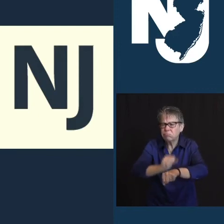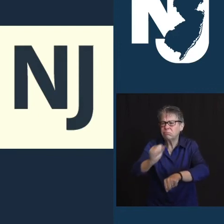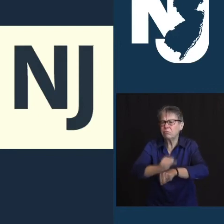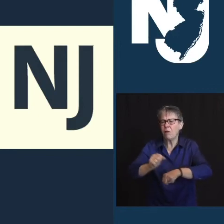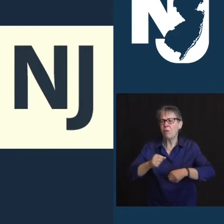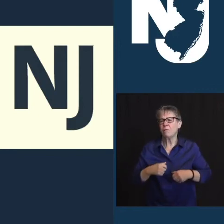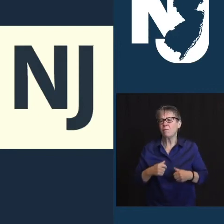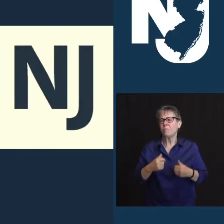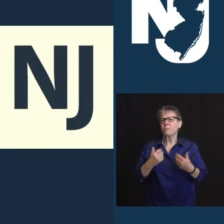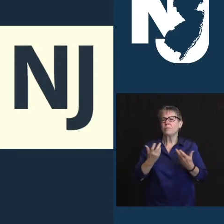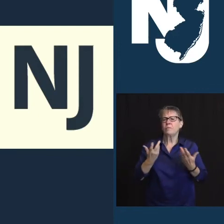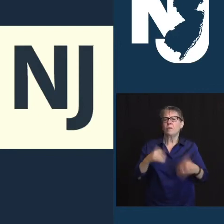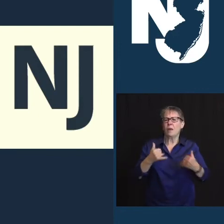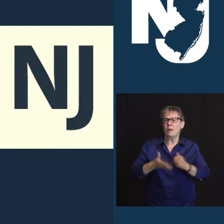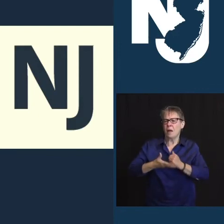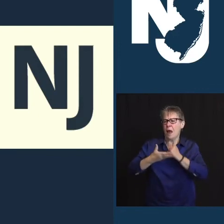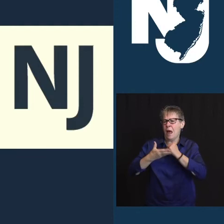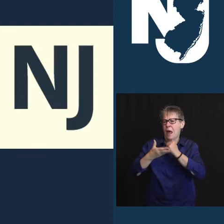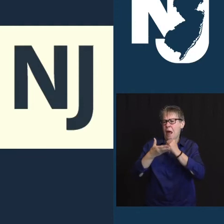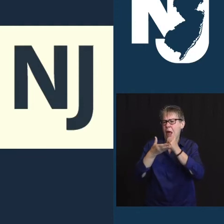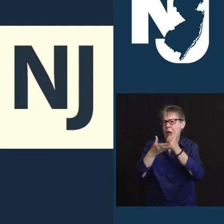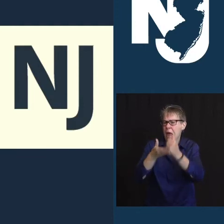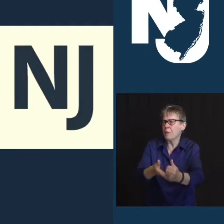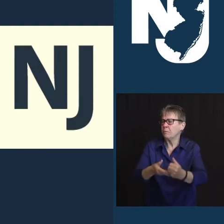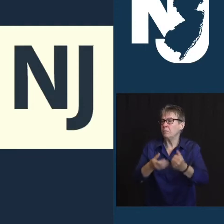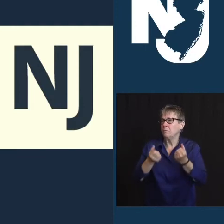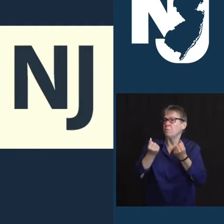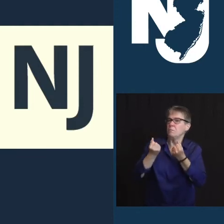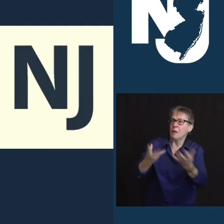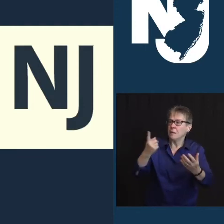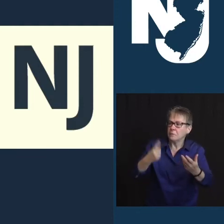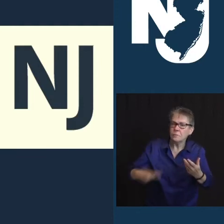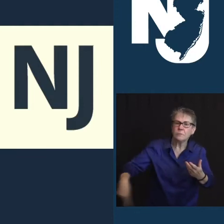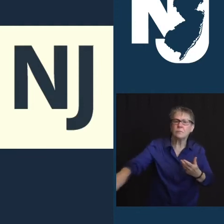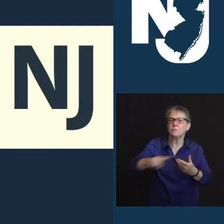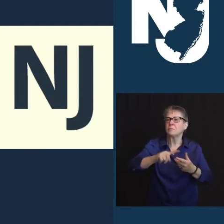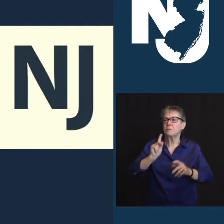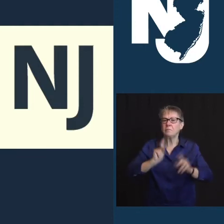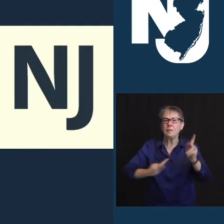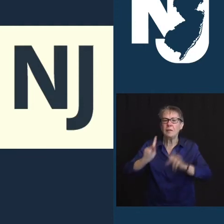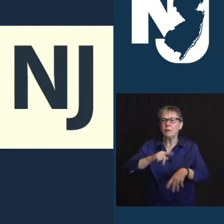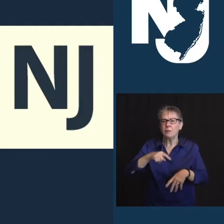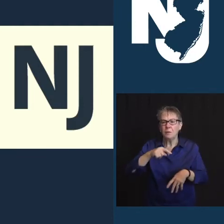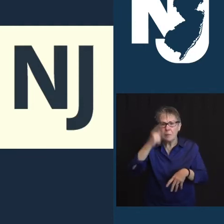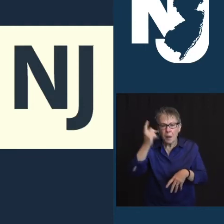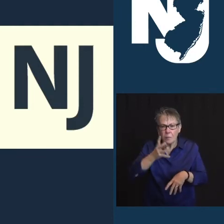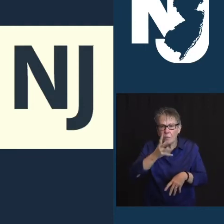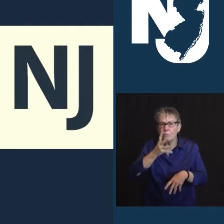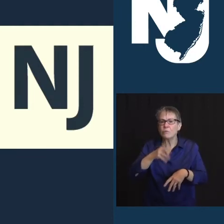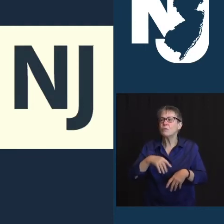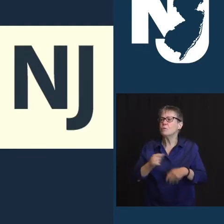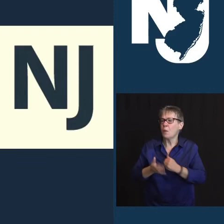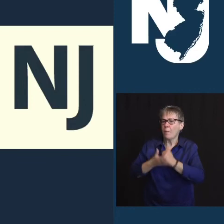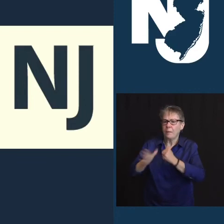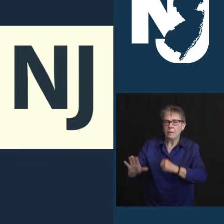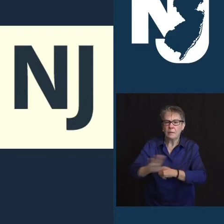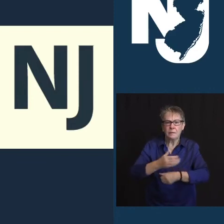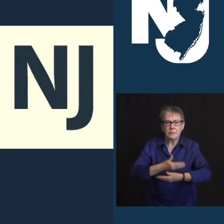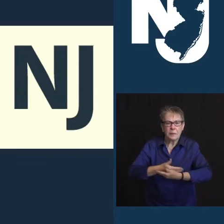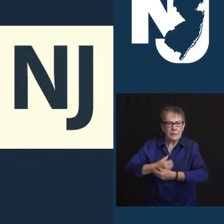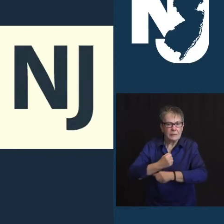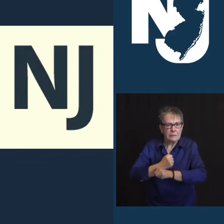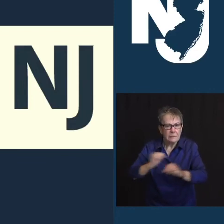of more new moms and babies, and now this plan is an exciting and important big next step.